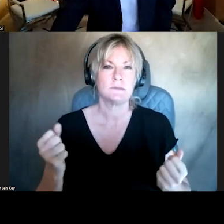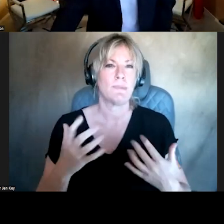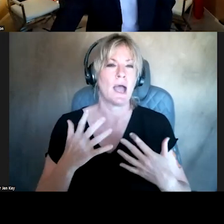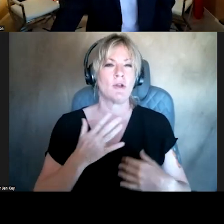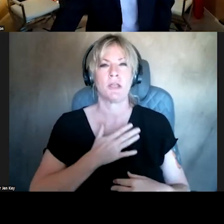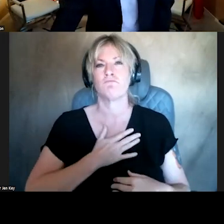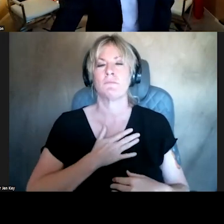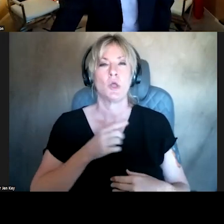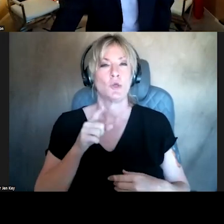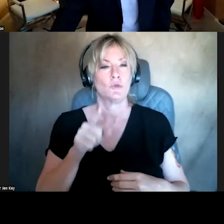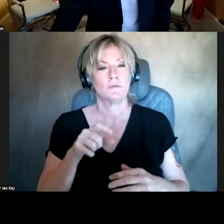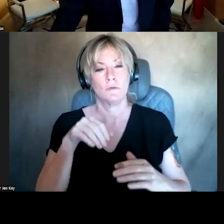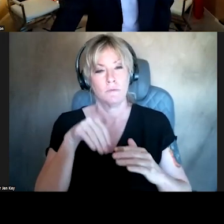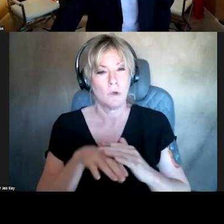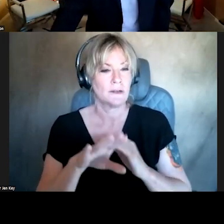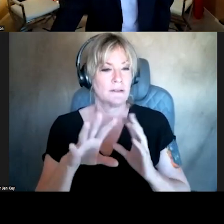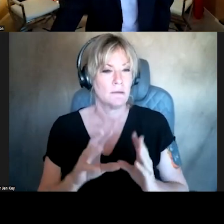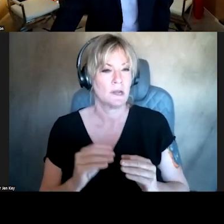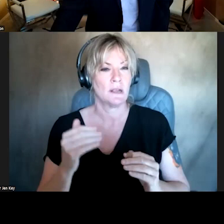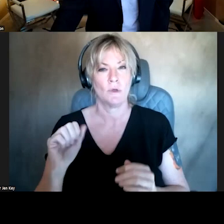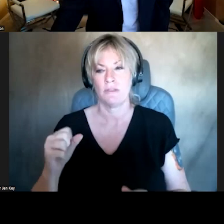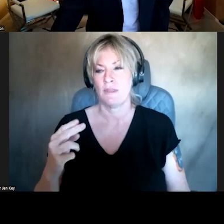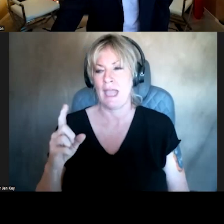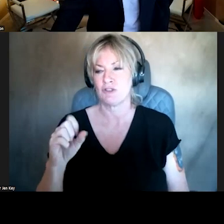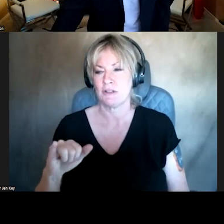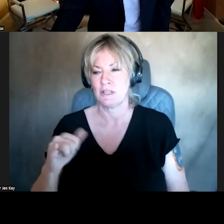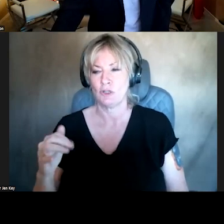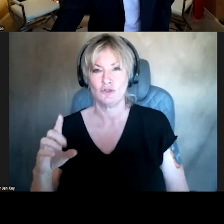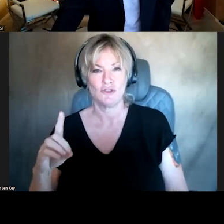you walked in to the meeting with Ashley Judd, Brian.